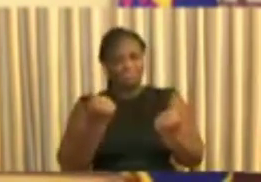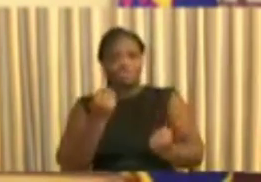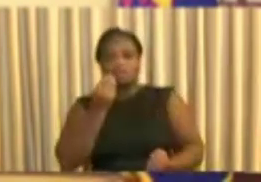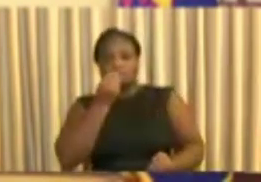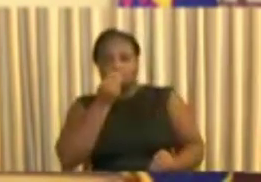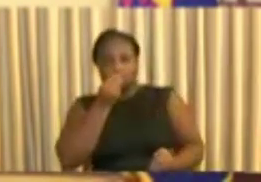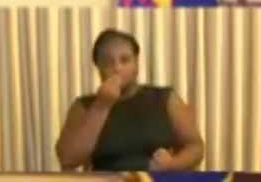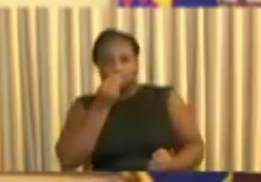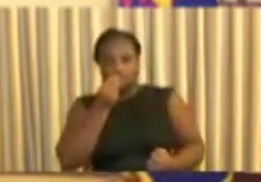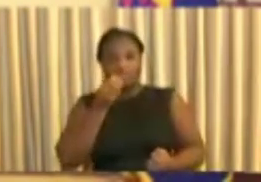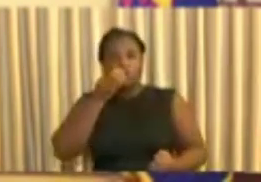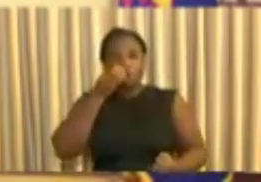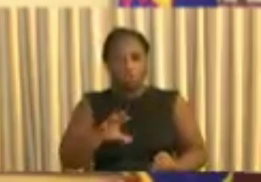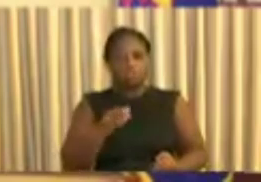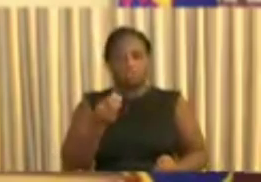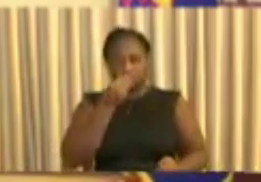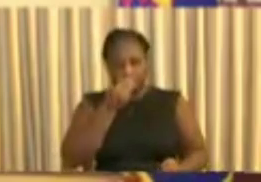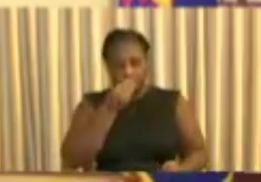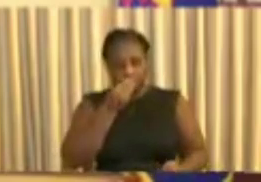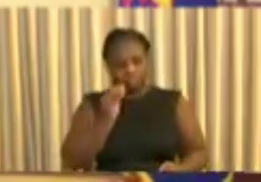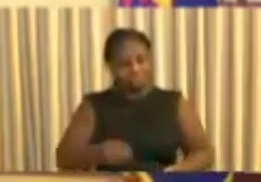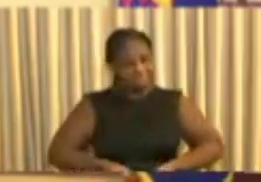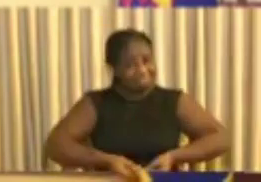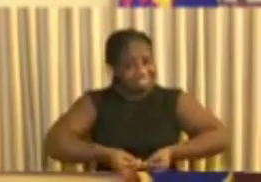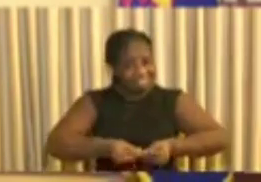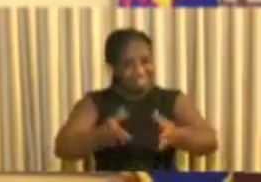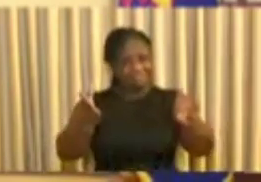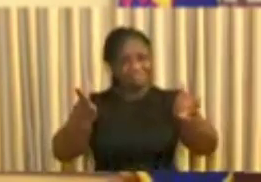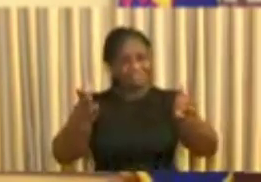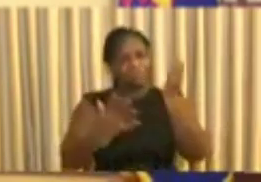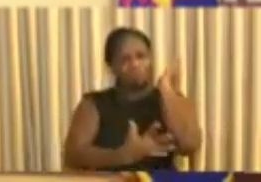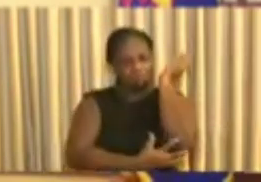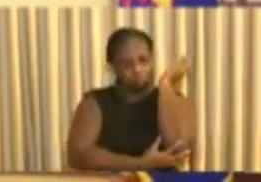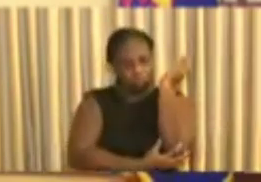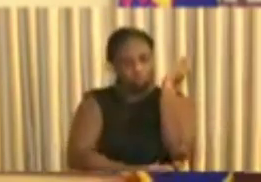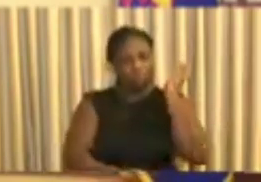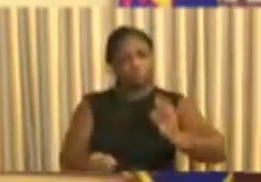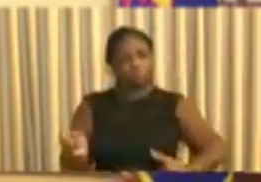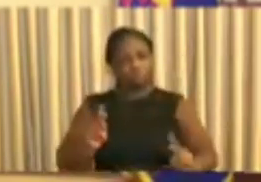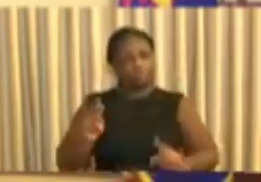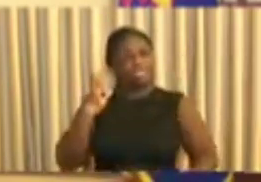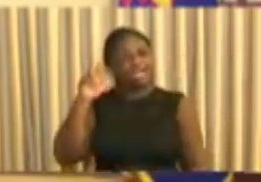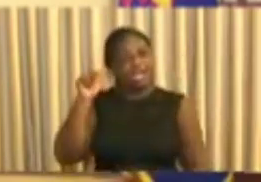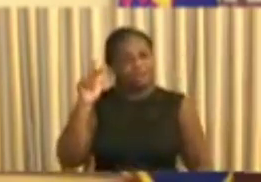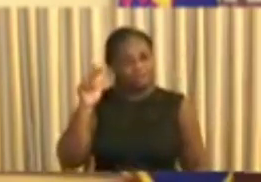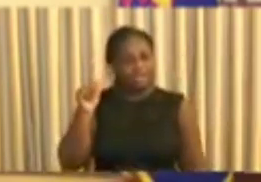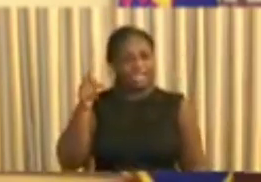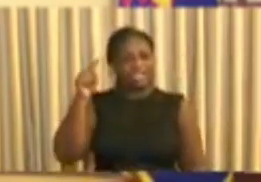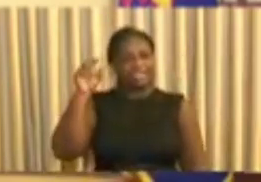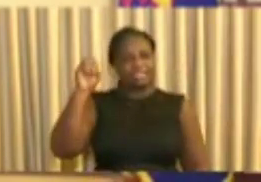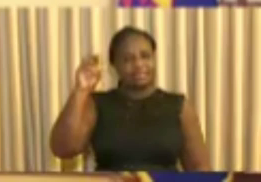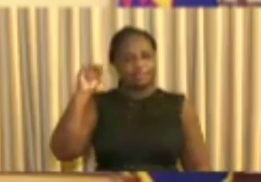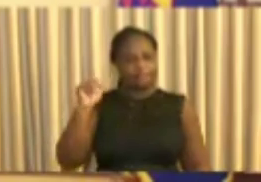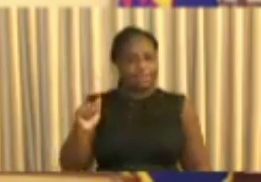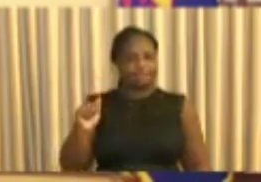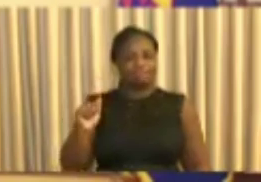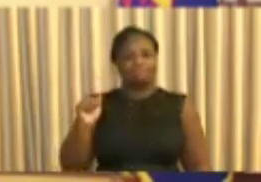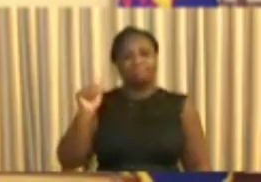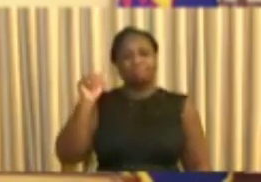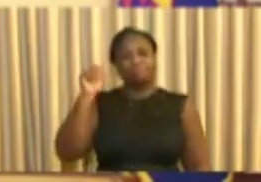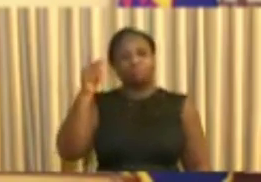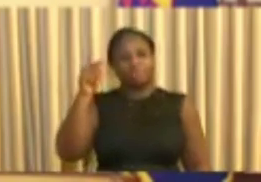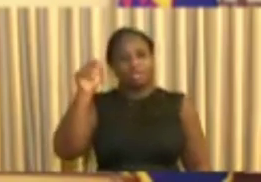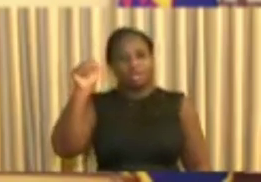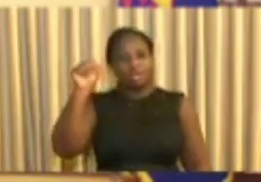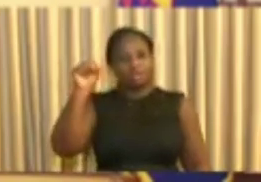packages and hot meals and will be delivered to vulnerable communities in Accra, Tema, Kumasi, and